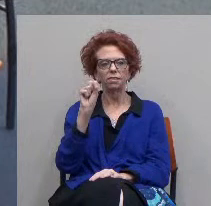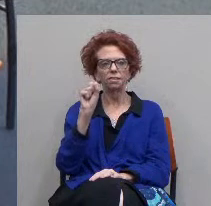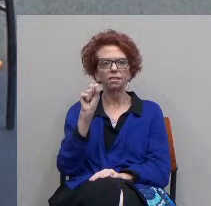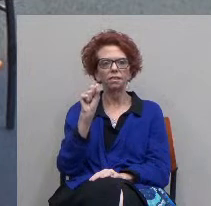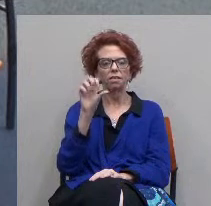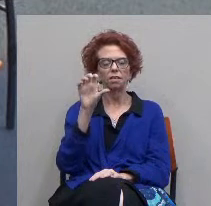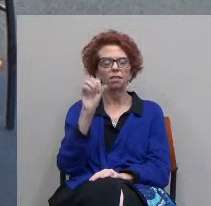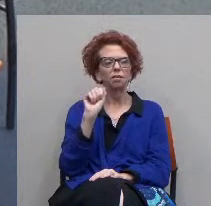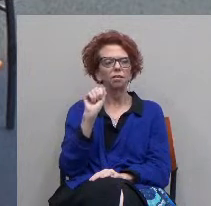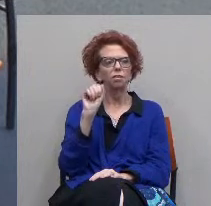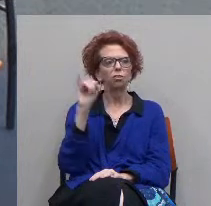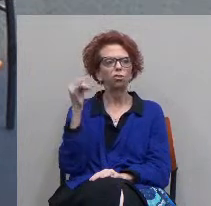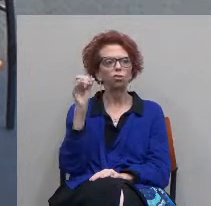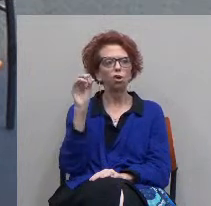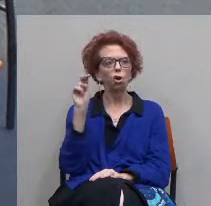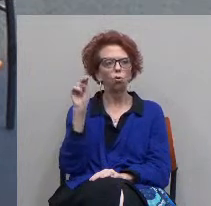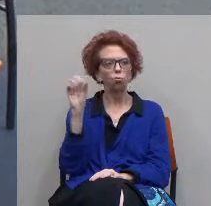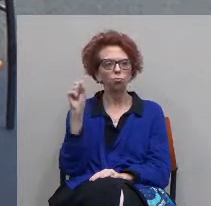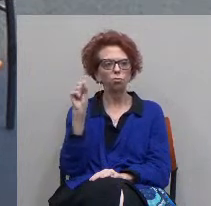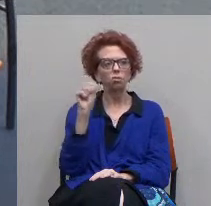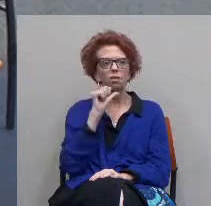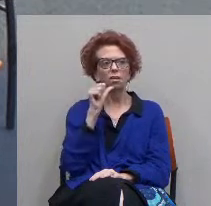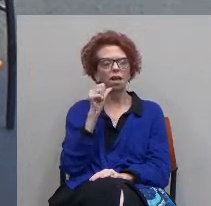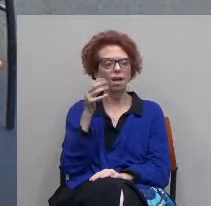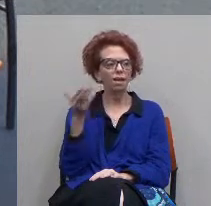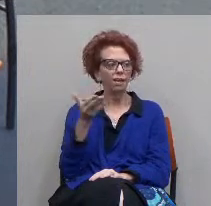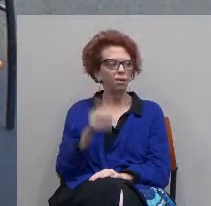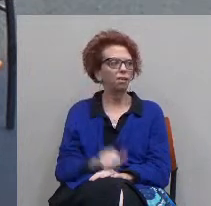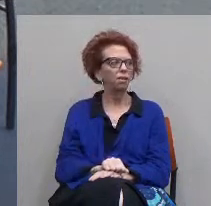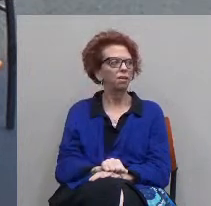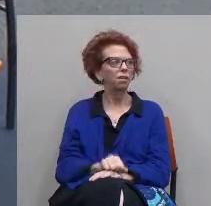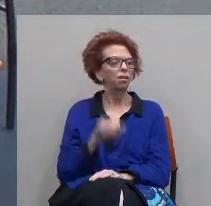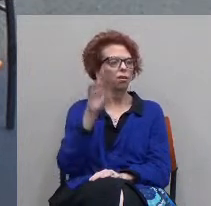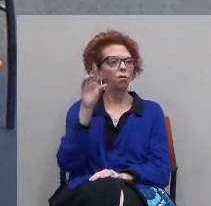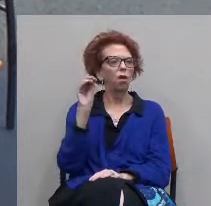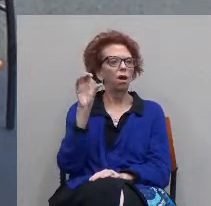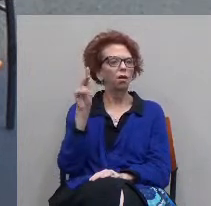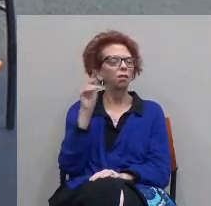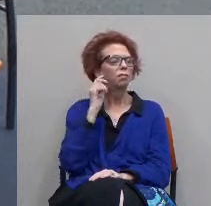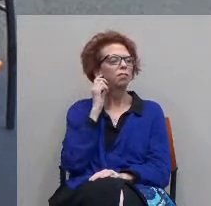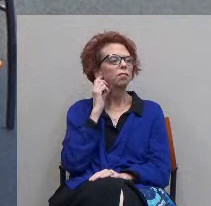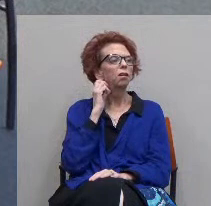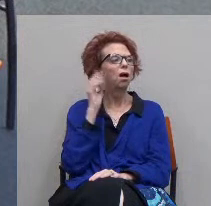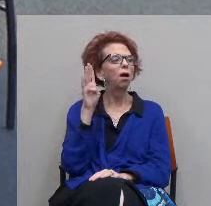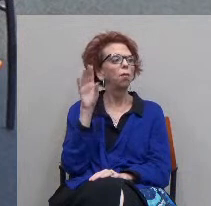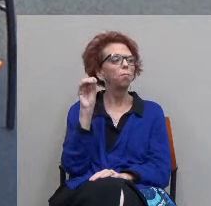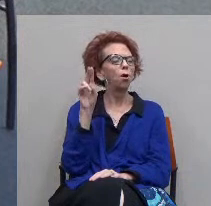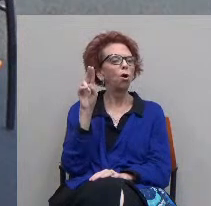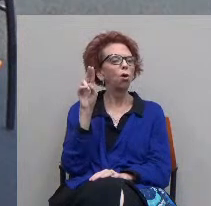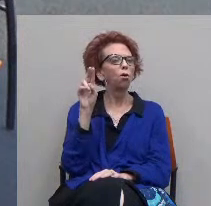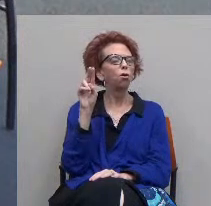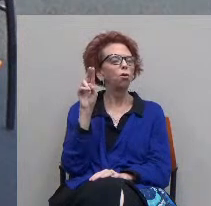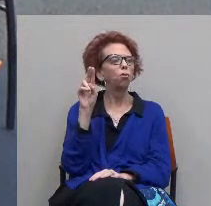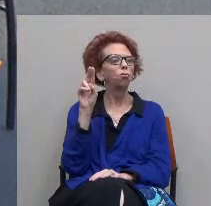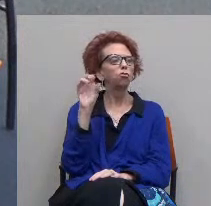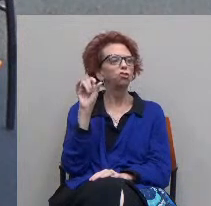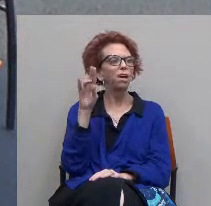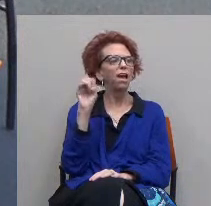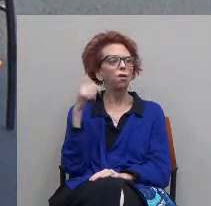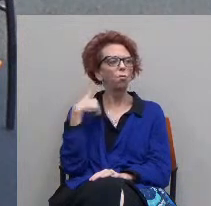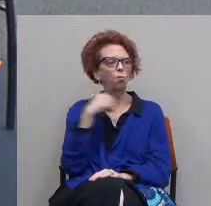Ms. Orange-Jones, Ms. Orange-Jones is not present, Mr. Rock, Here. Ms. Boucher. Here. We have a quorum.